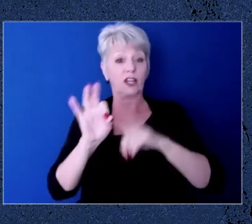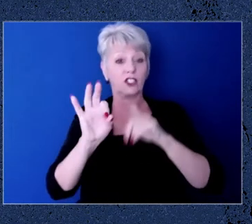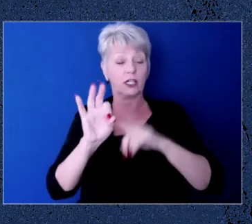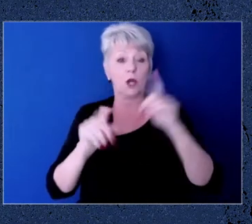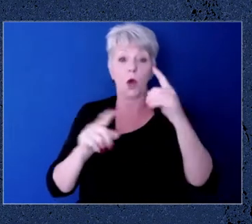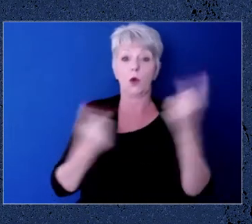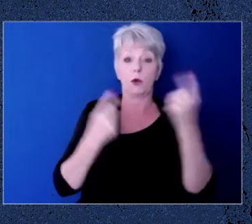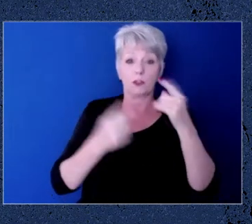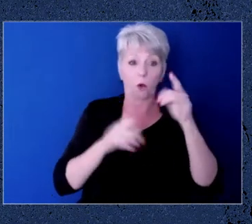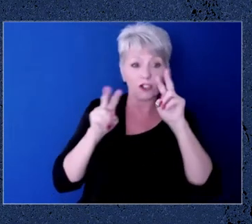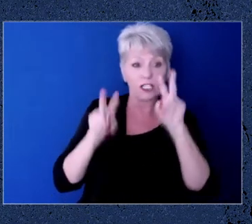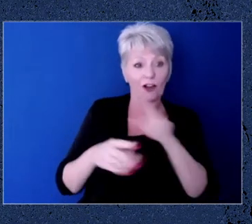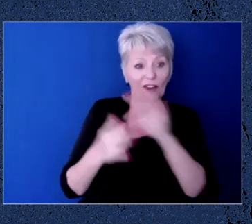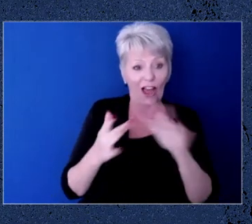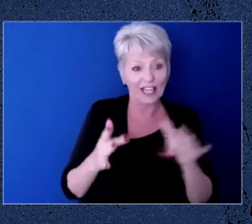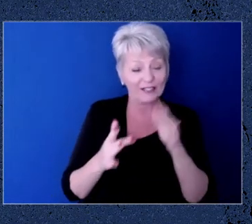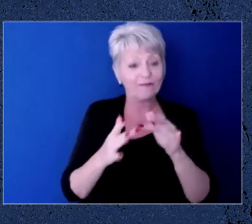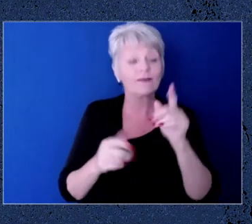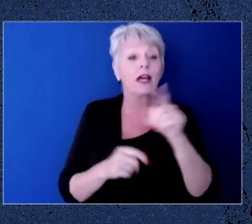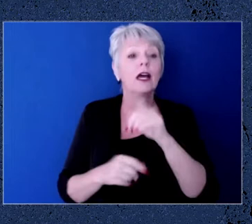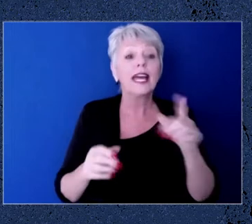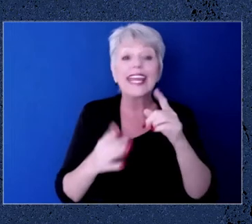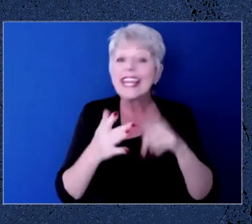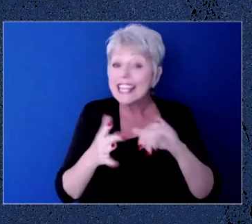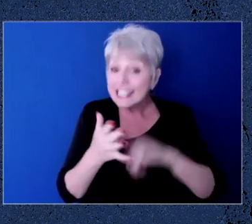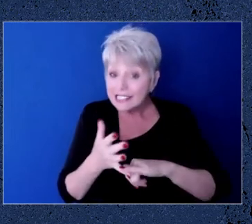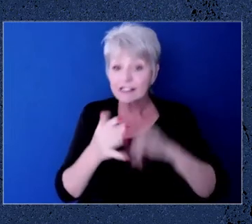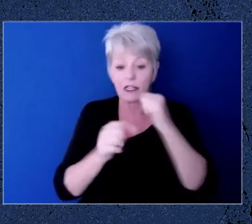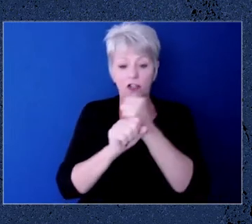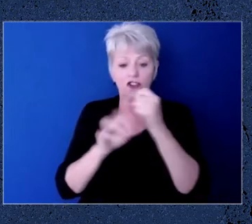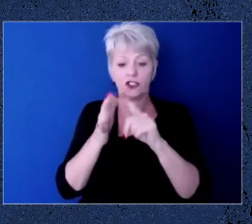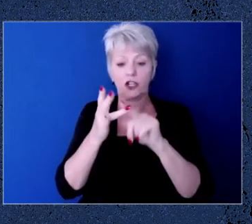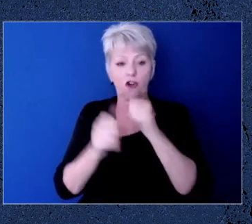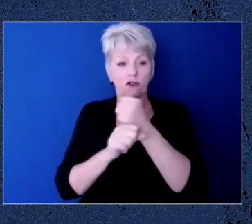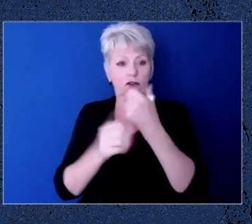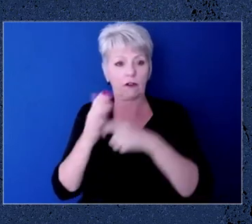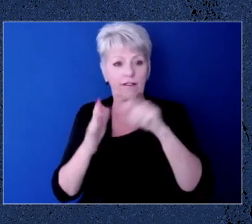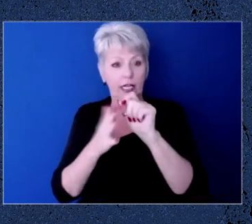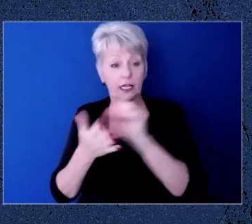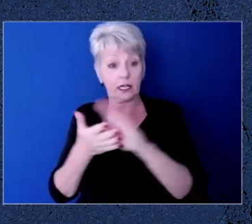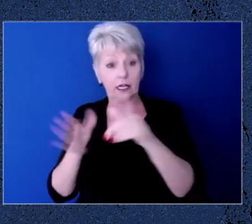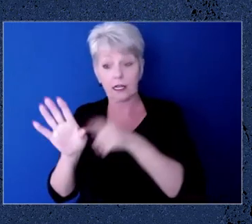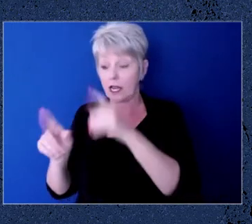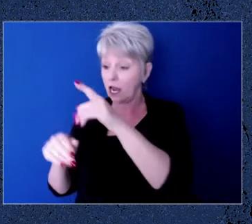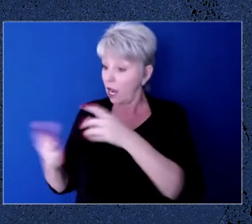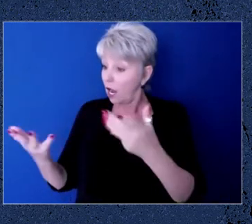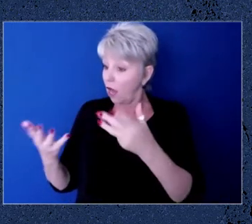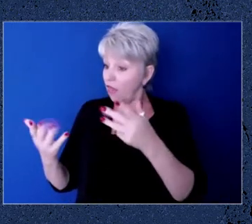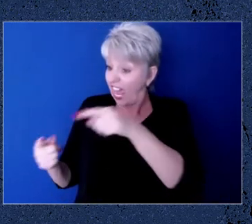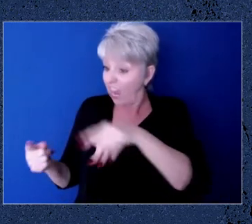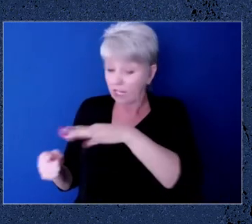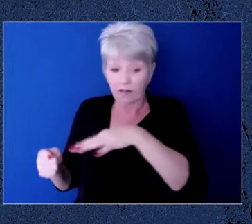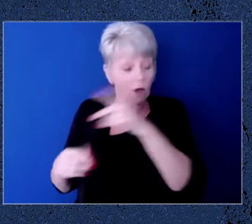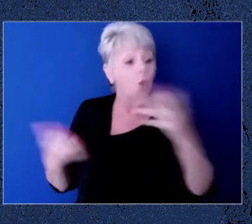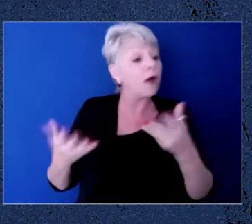online, is geography the discipline where we can sort of bring Western science, I guess, together with an